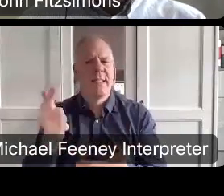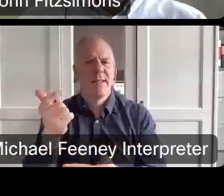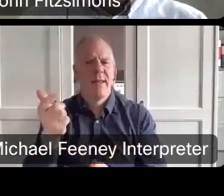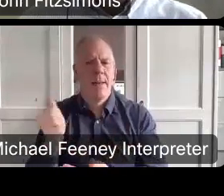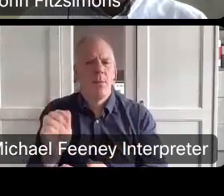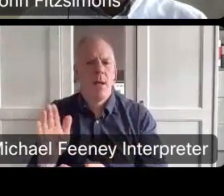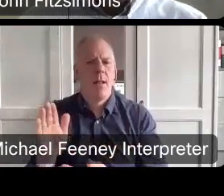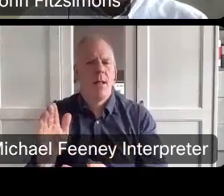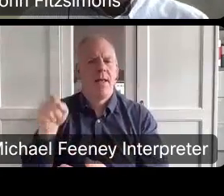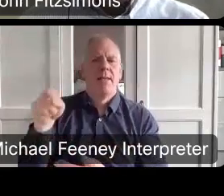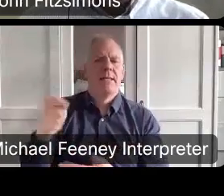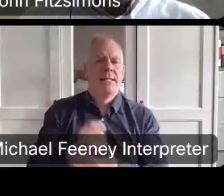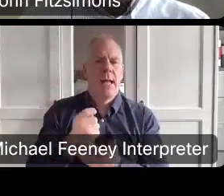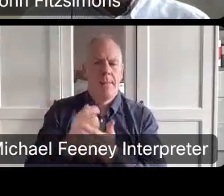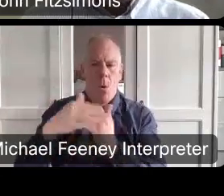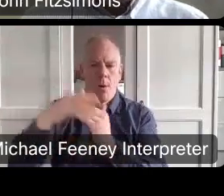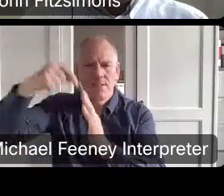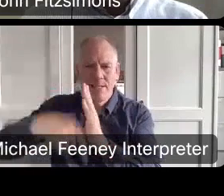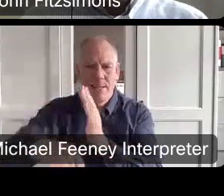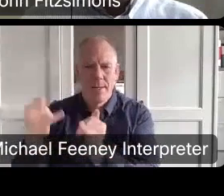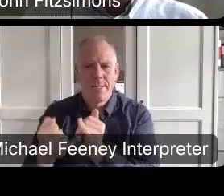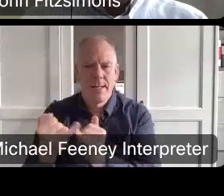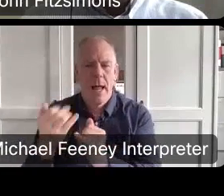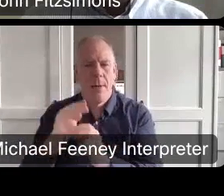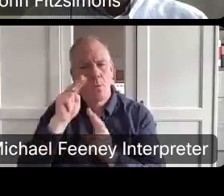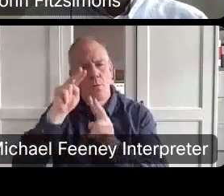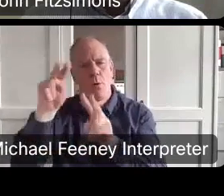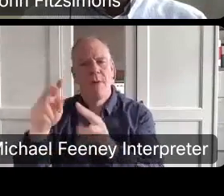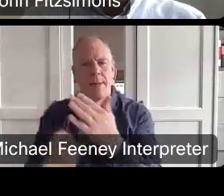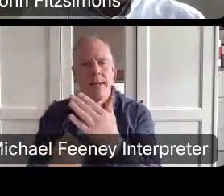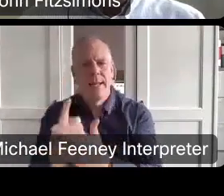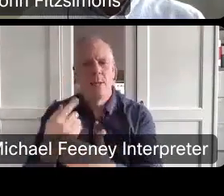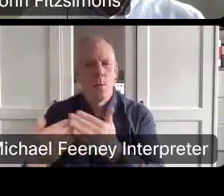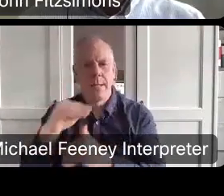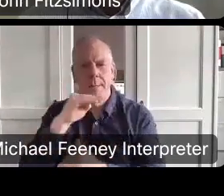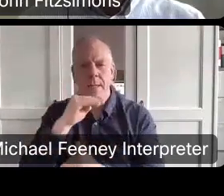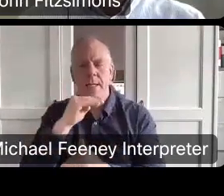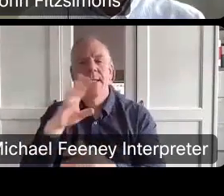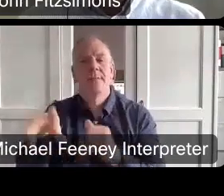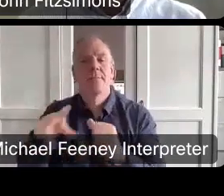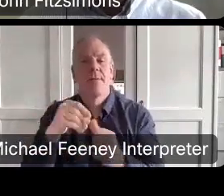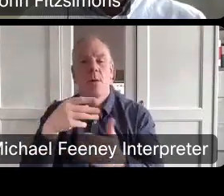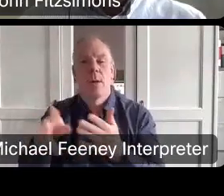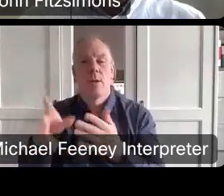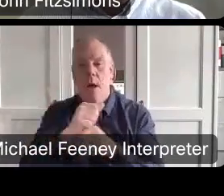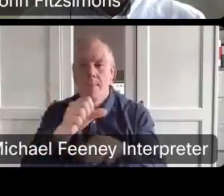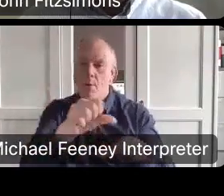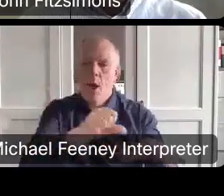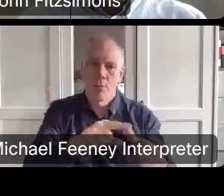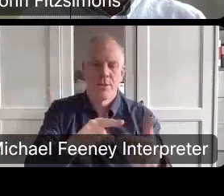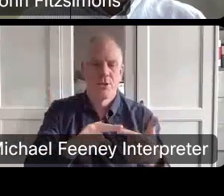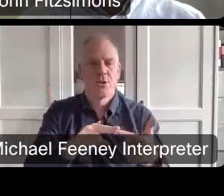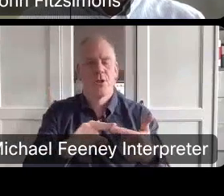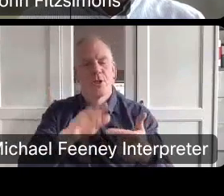this occasion, I'm going to go into a little bit more detail about the notifiable incidents, in particular in relation to surgery, obstetrics,